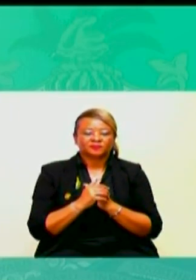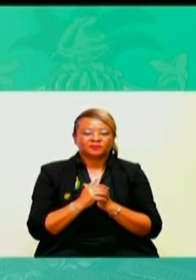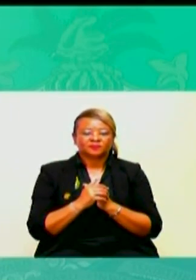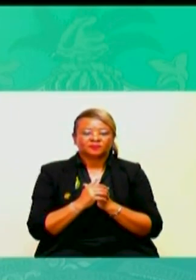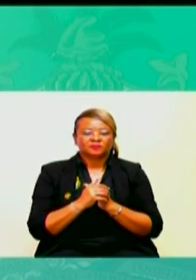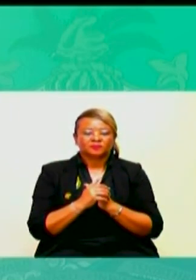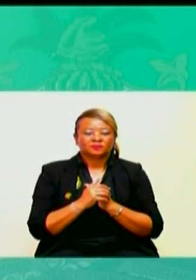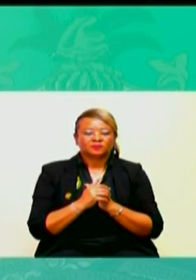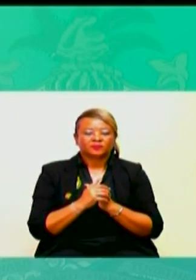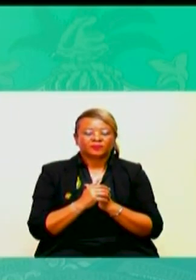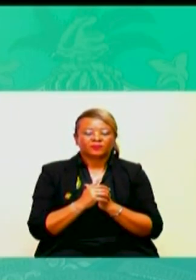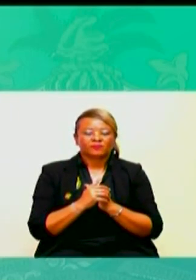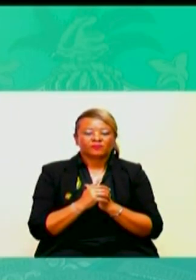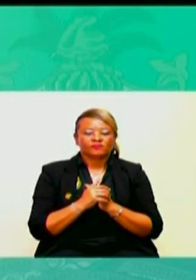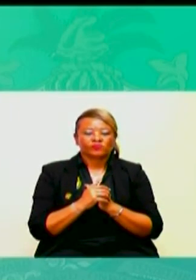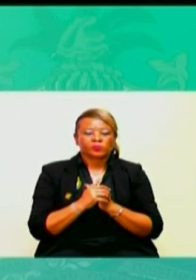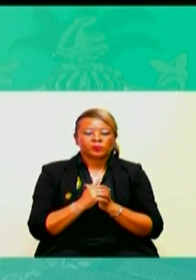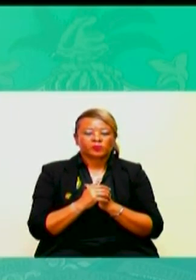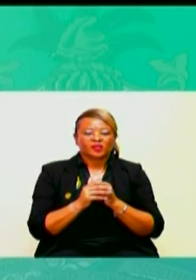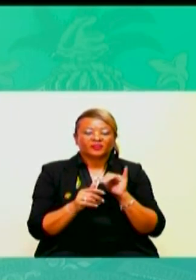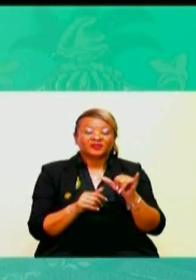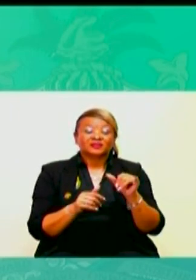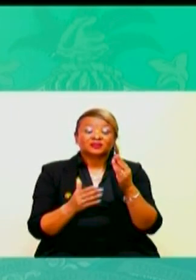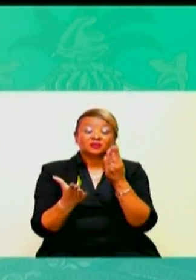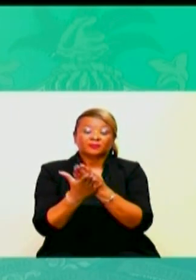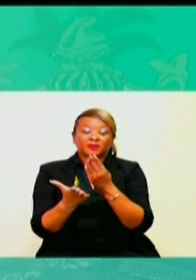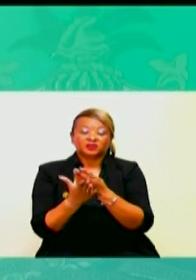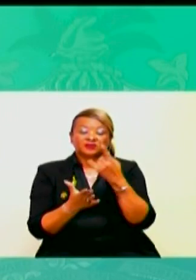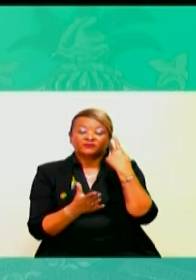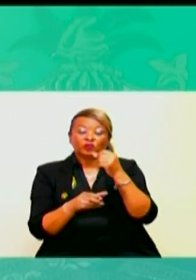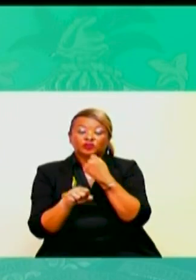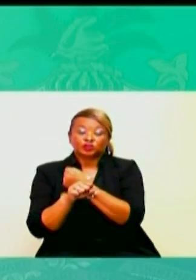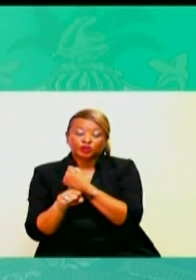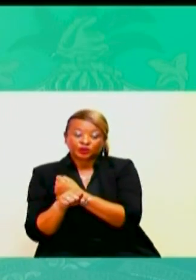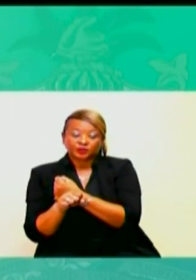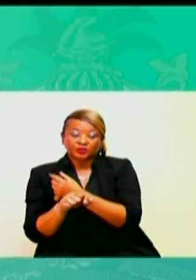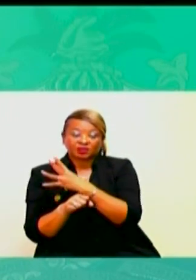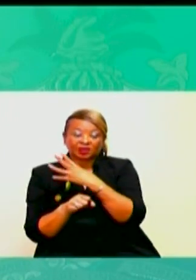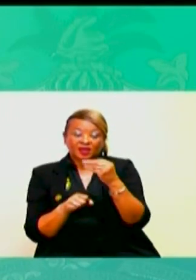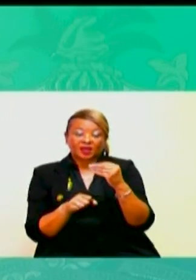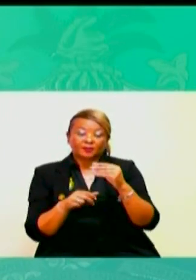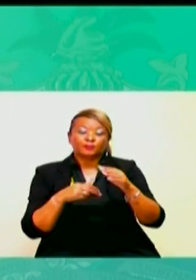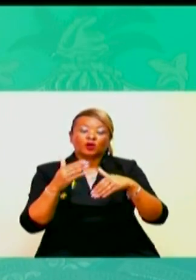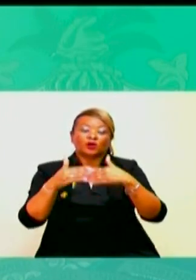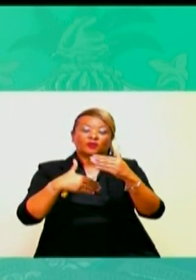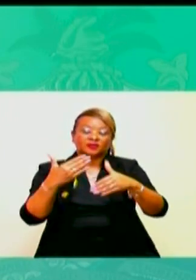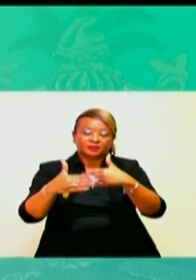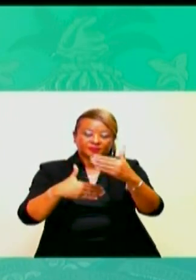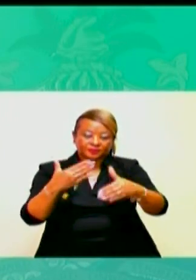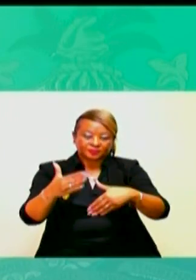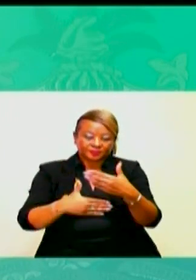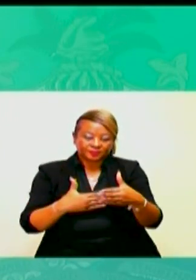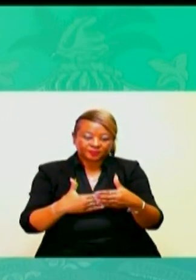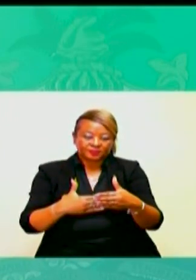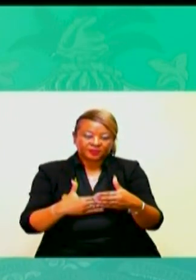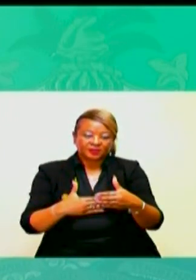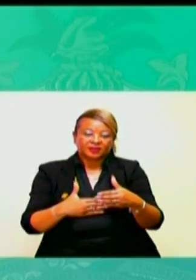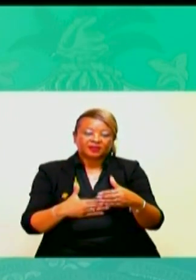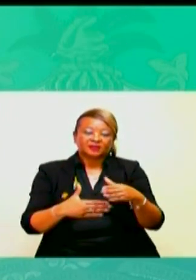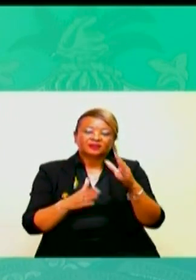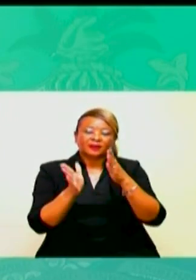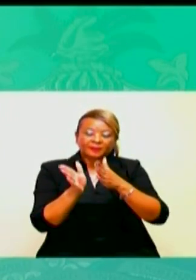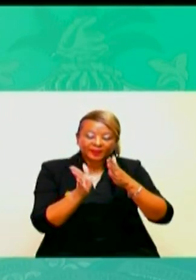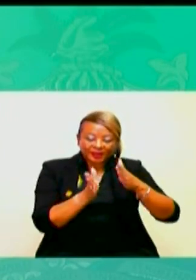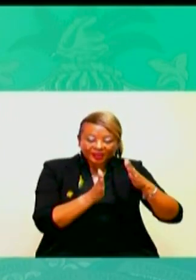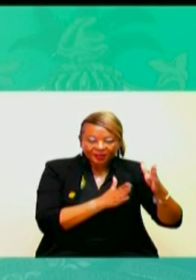This is a budget for security and progress. It is a sound plan, Madam